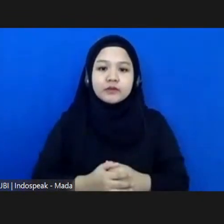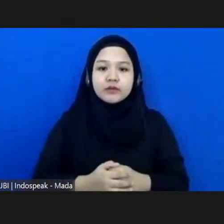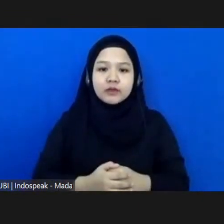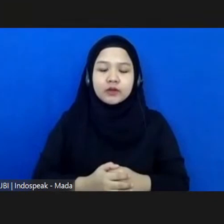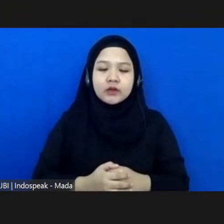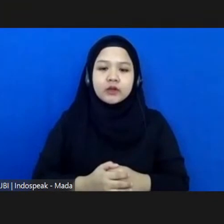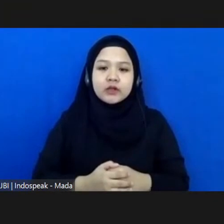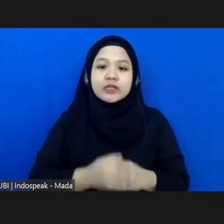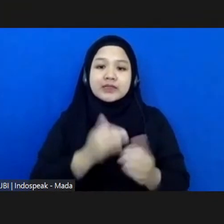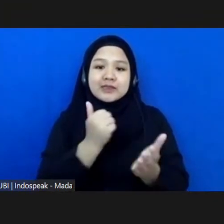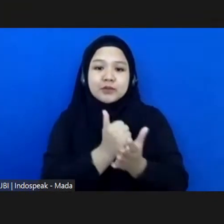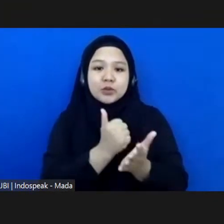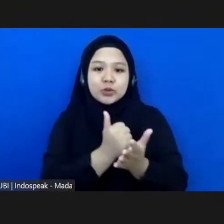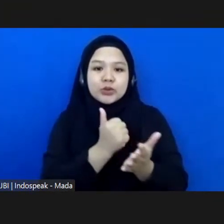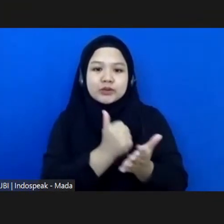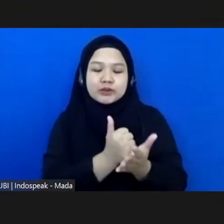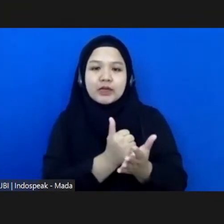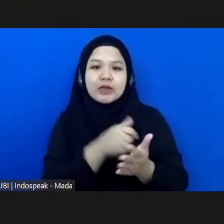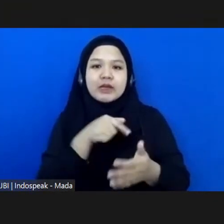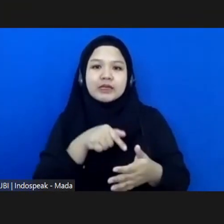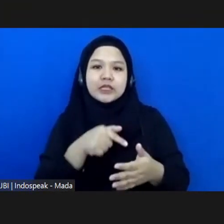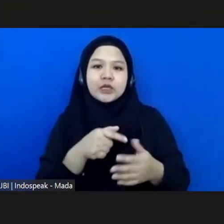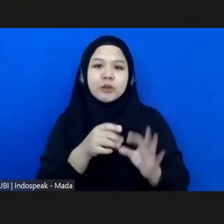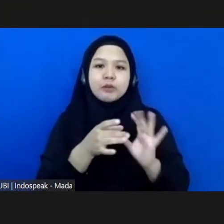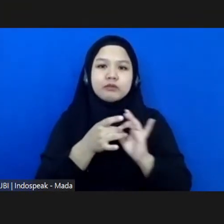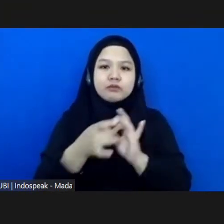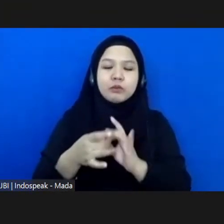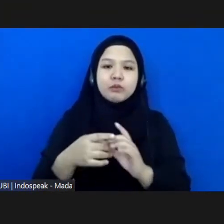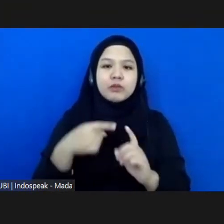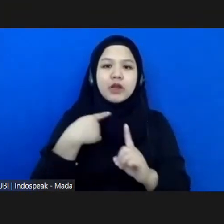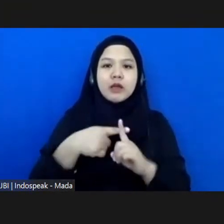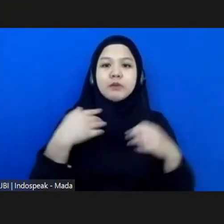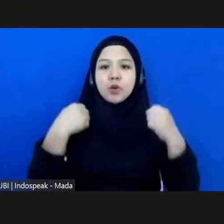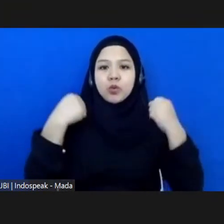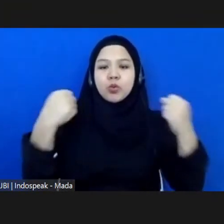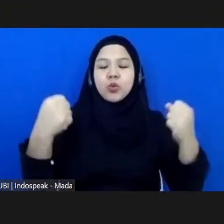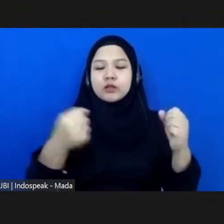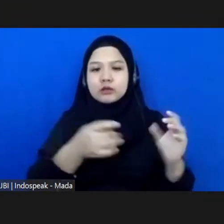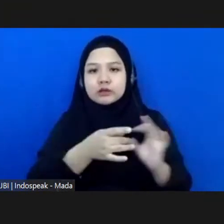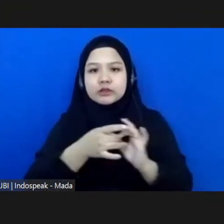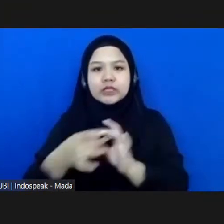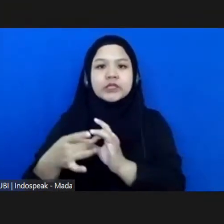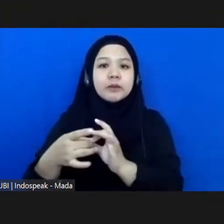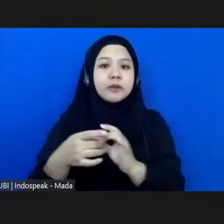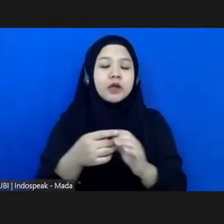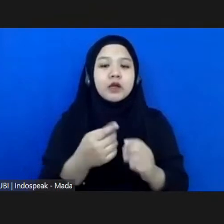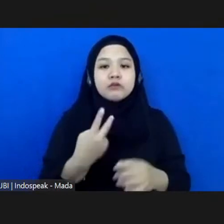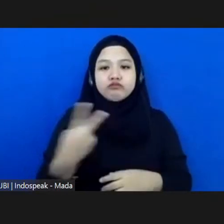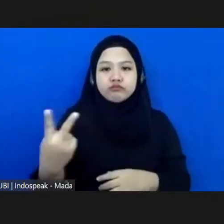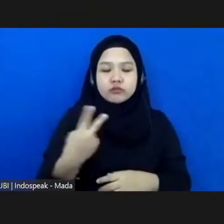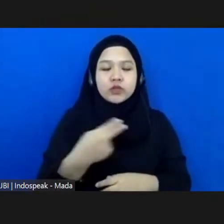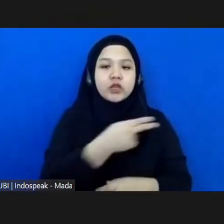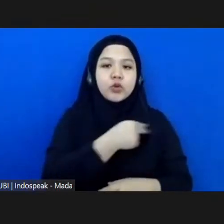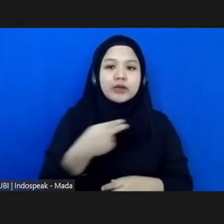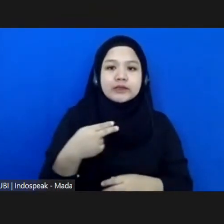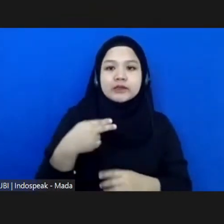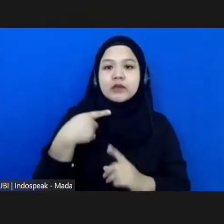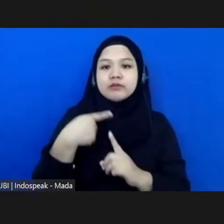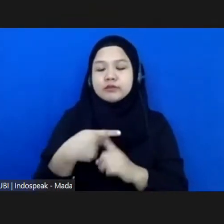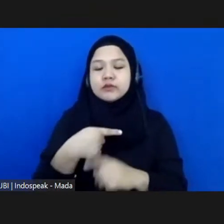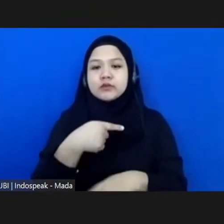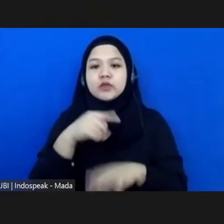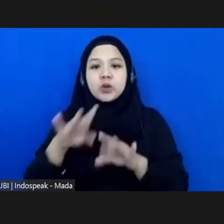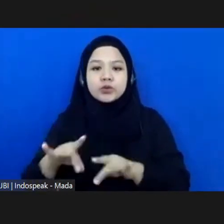two countries, a partnership which has grown stronger in recent times, not despite the challenge